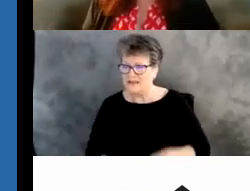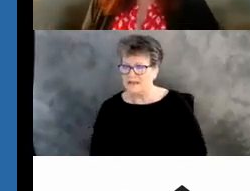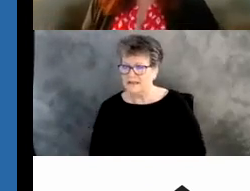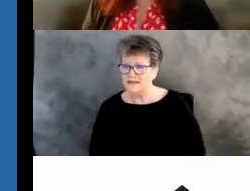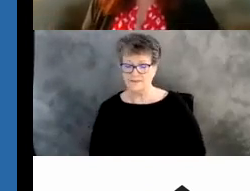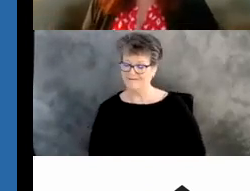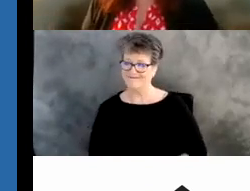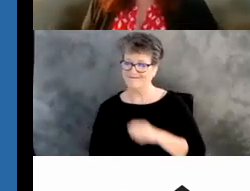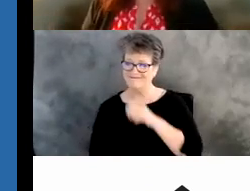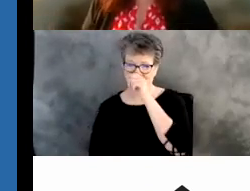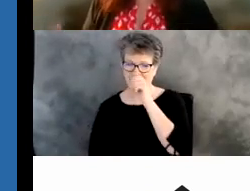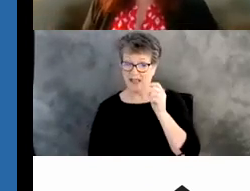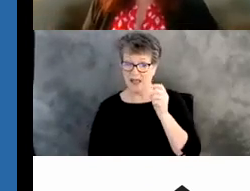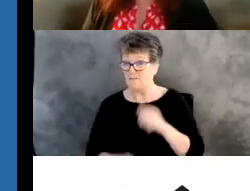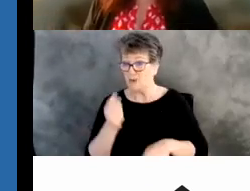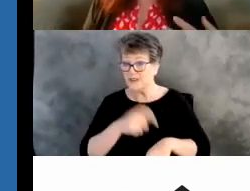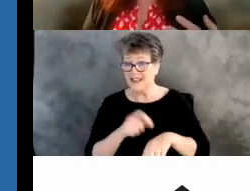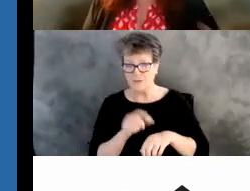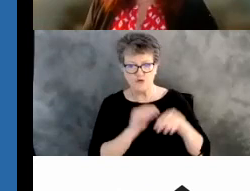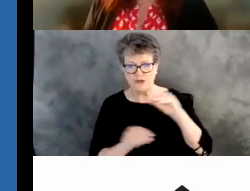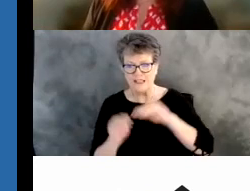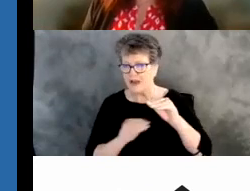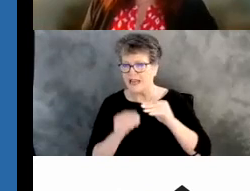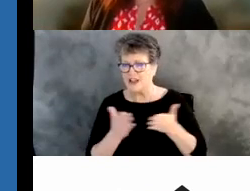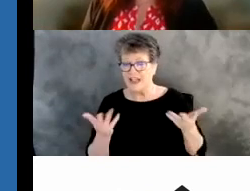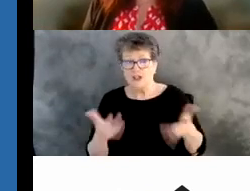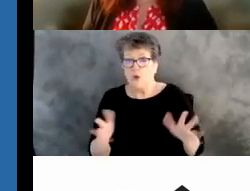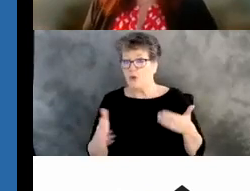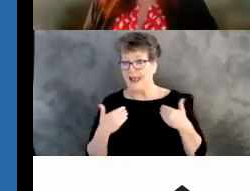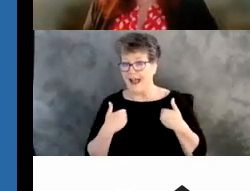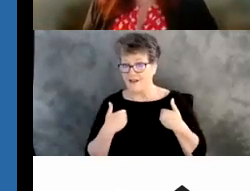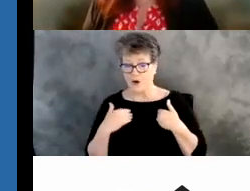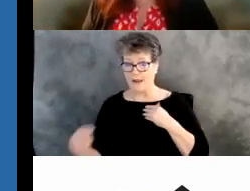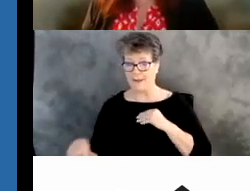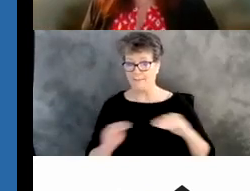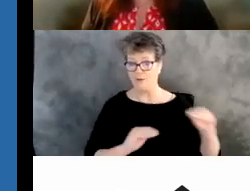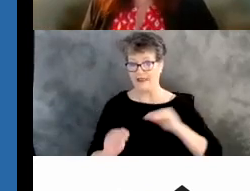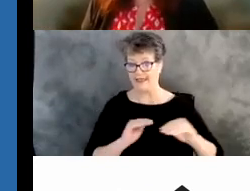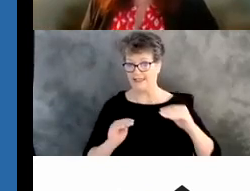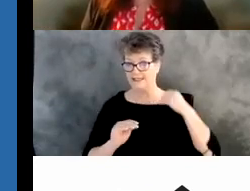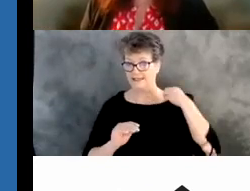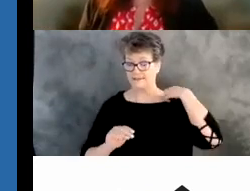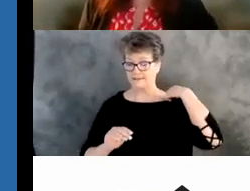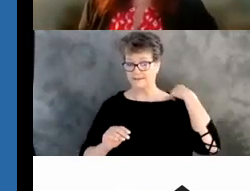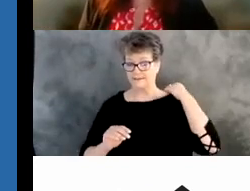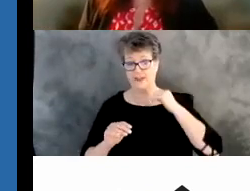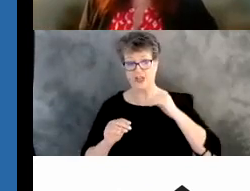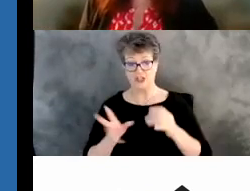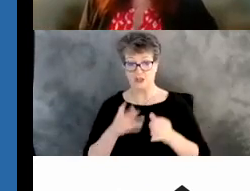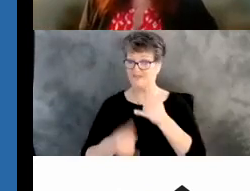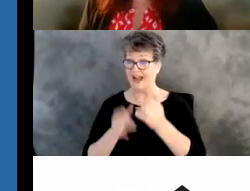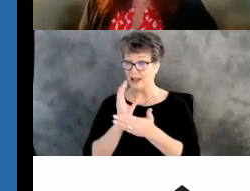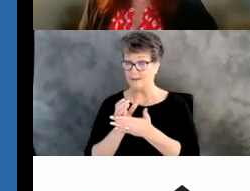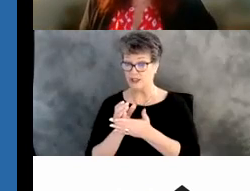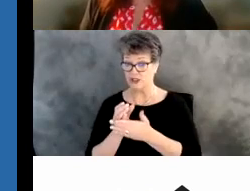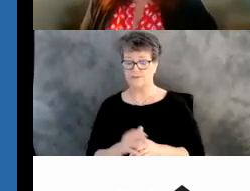More often than not, it's just rearranging some things that you already have, or maybe moving some things out of the way. So in the final image, we